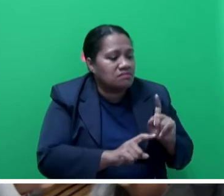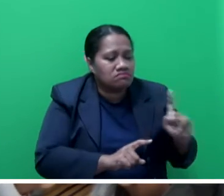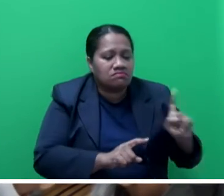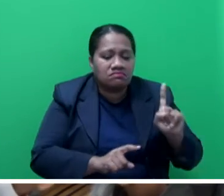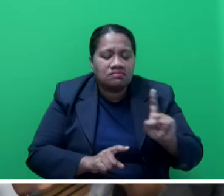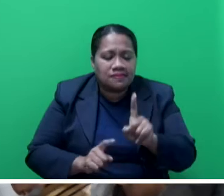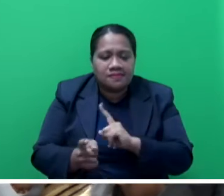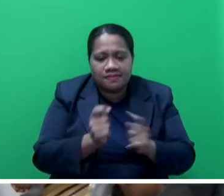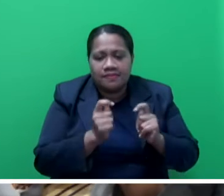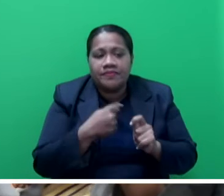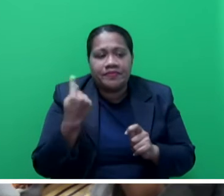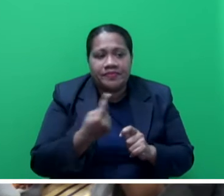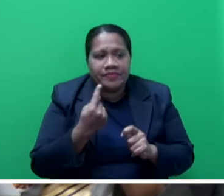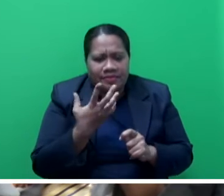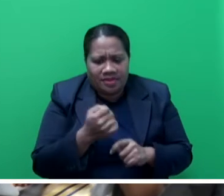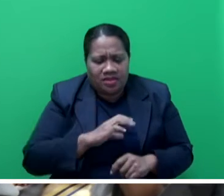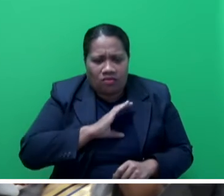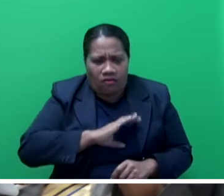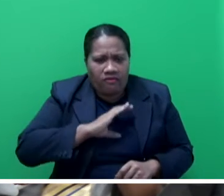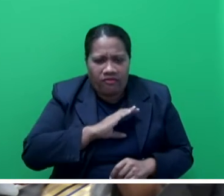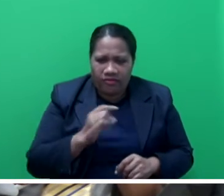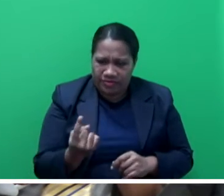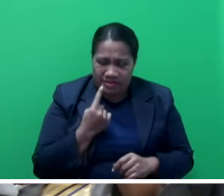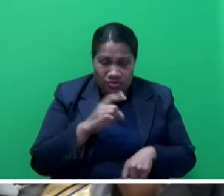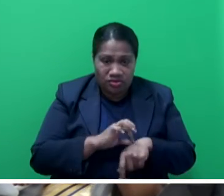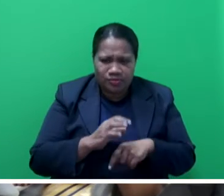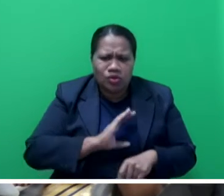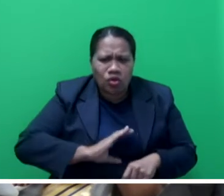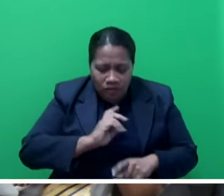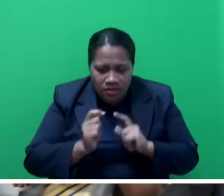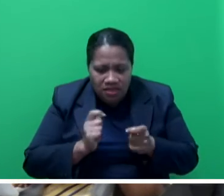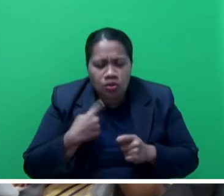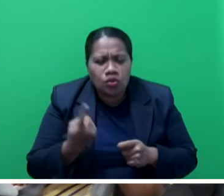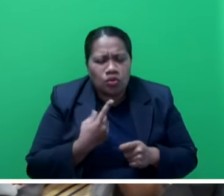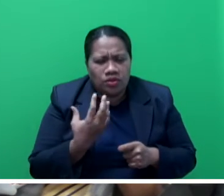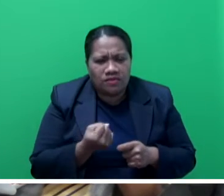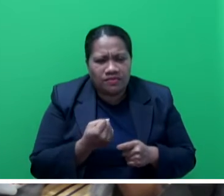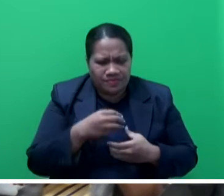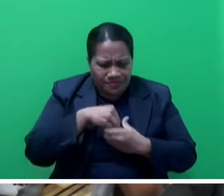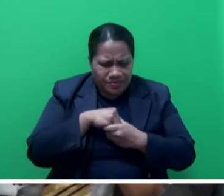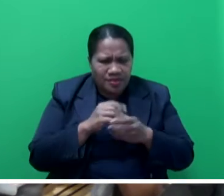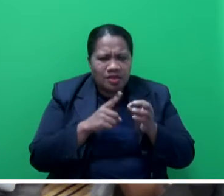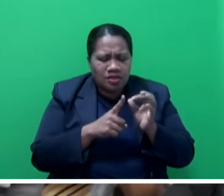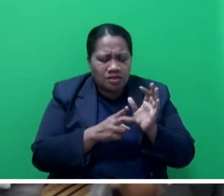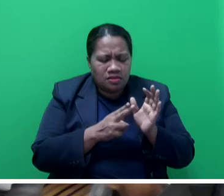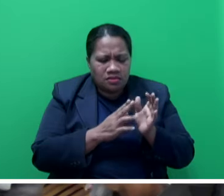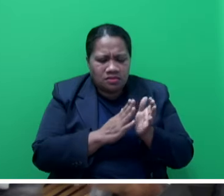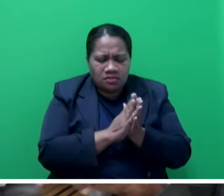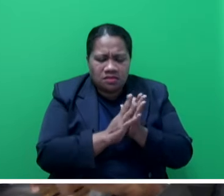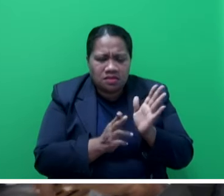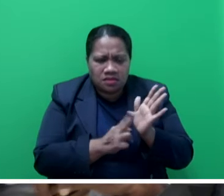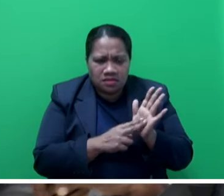testing those that present with cough into the health centers, those who are admitted with pneumonia. We're randomly testing our staff right throughout